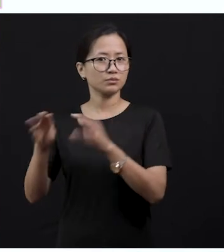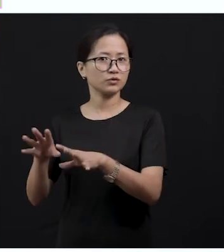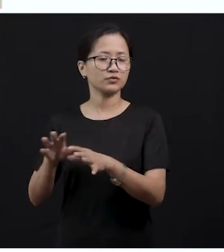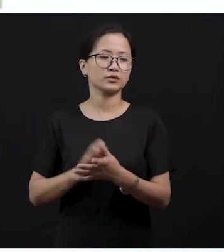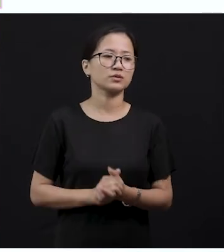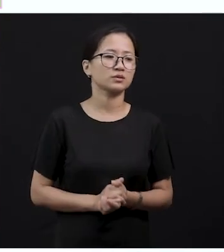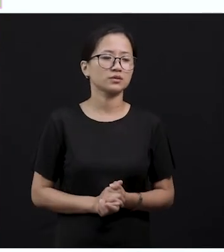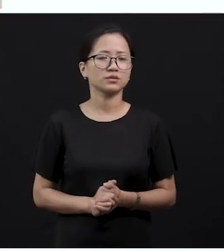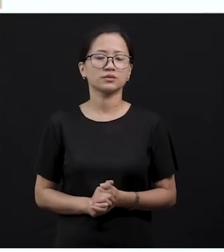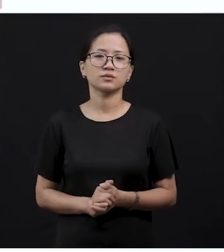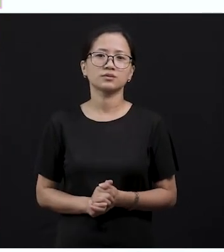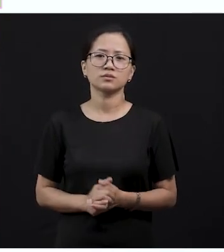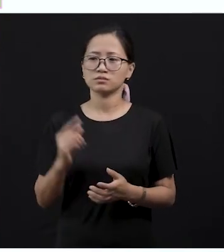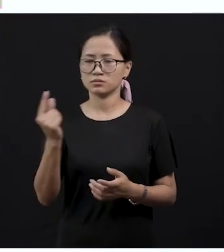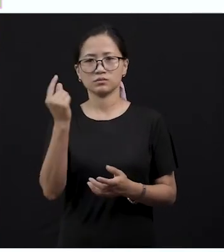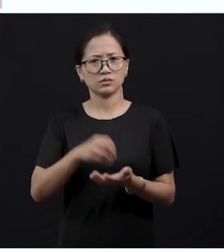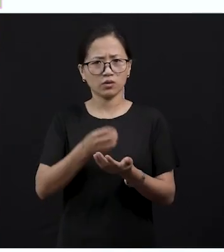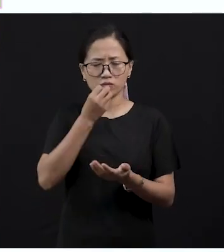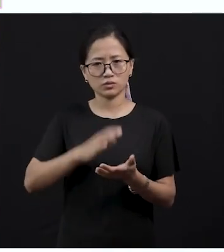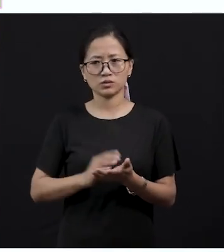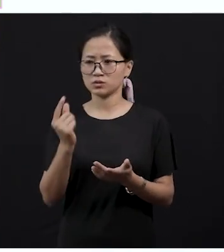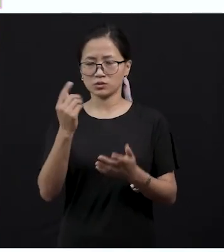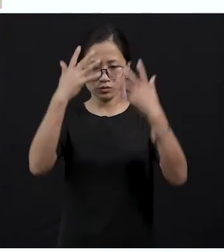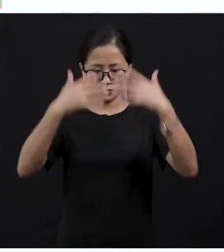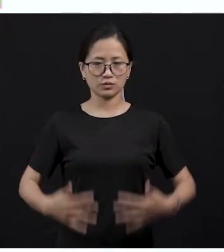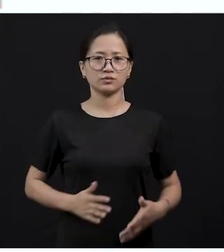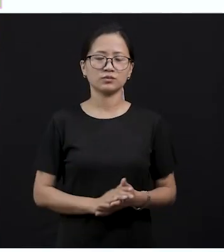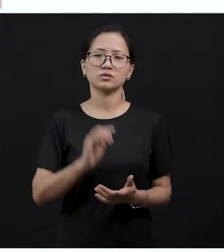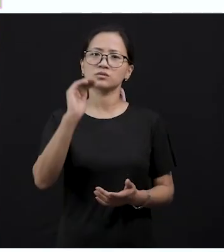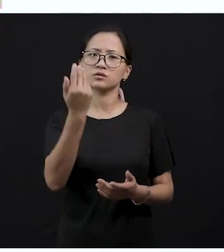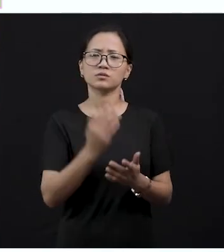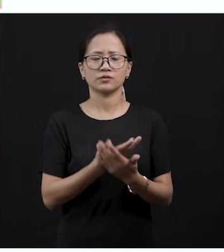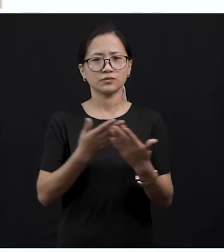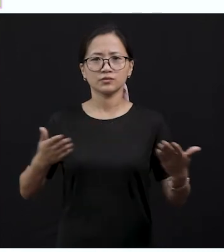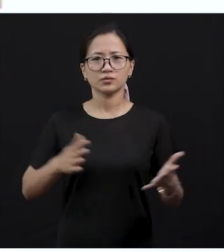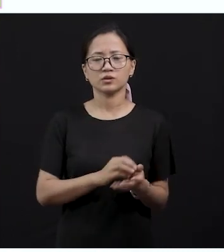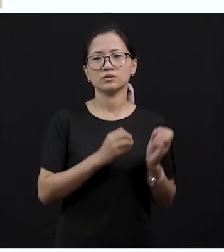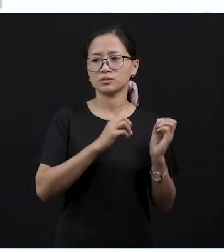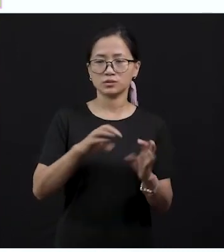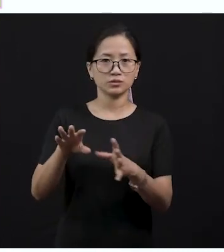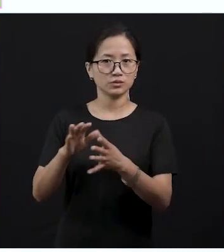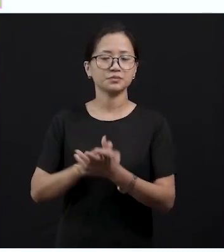not all the food that you eat is used by the body, okay? Some of them are removed, and that